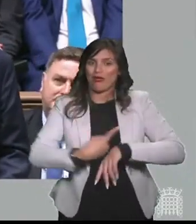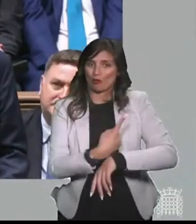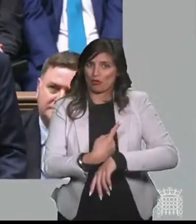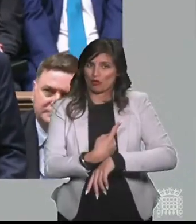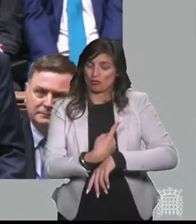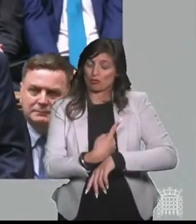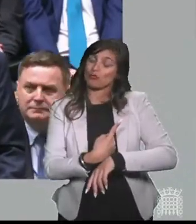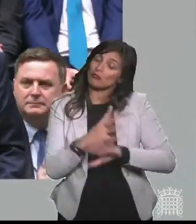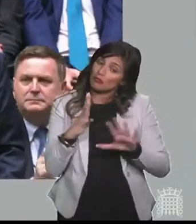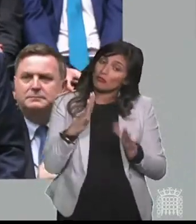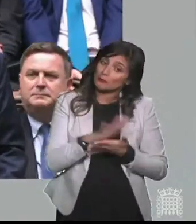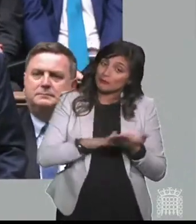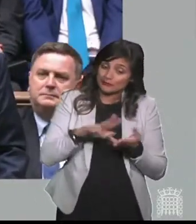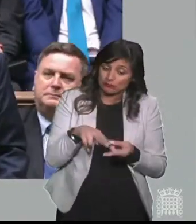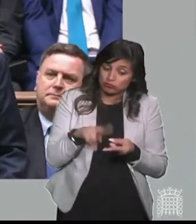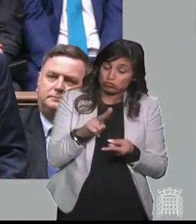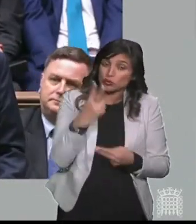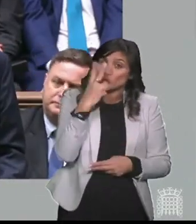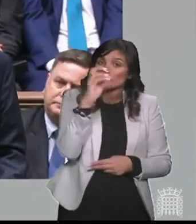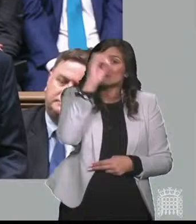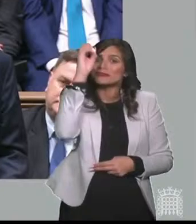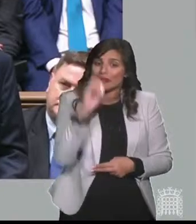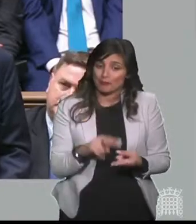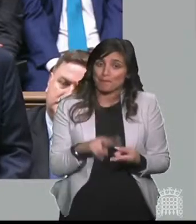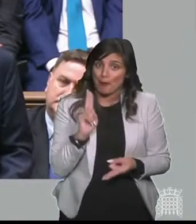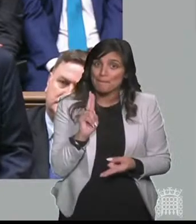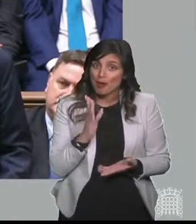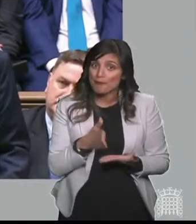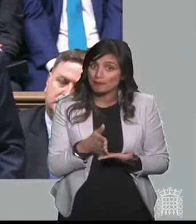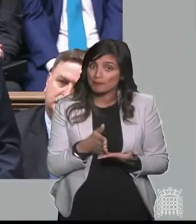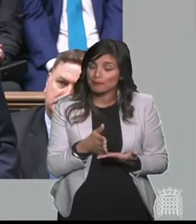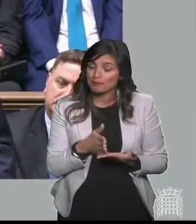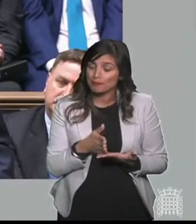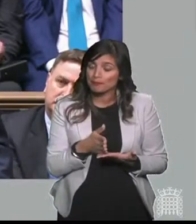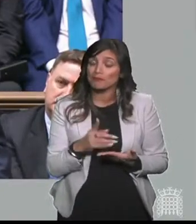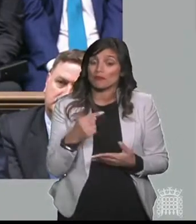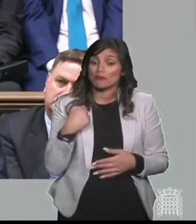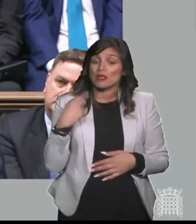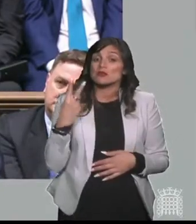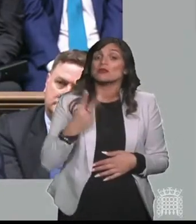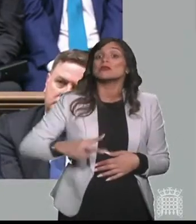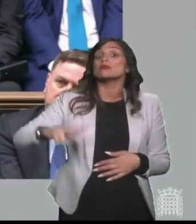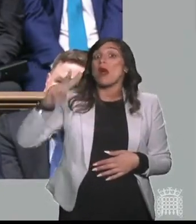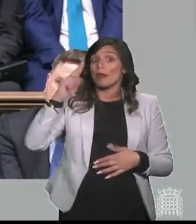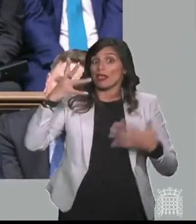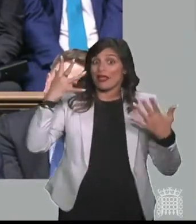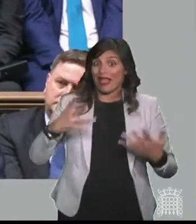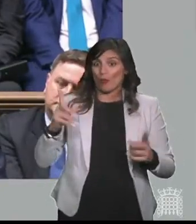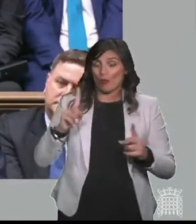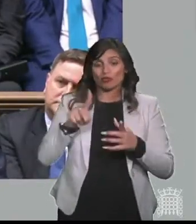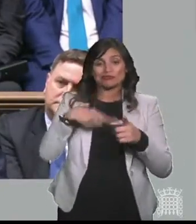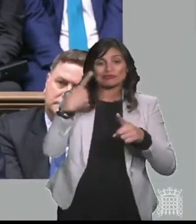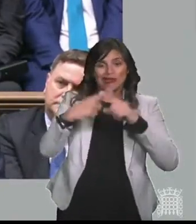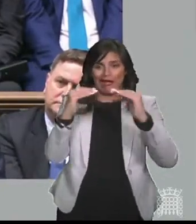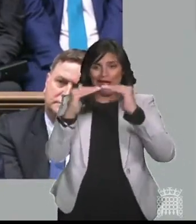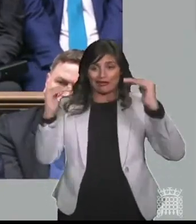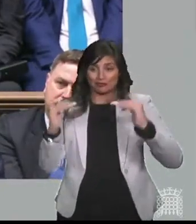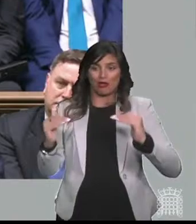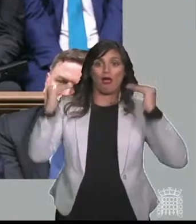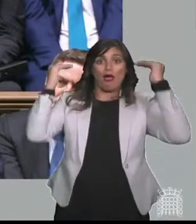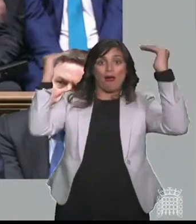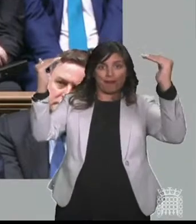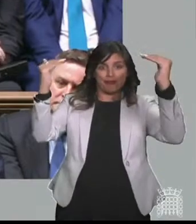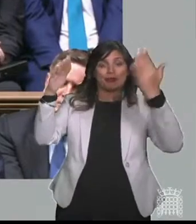increase of more than 20%. Because we've also doubled the threshold at which you pay tax or national insurance,